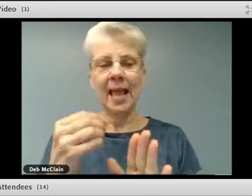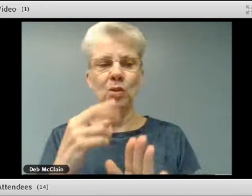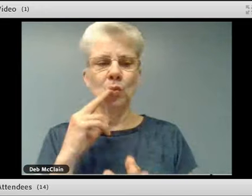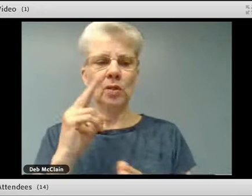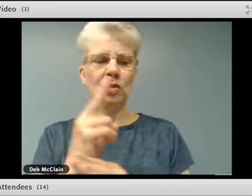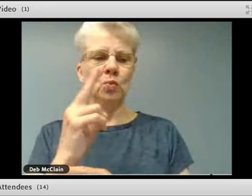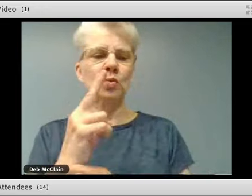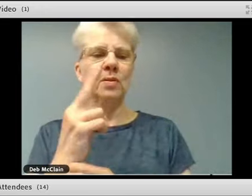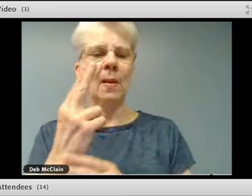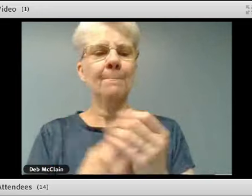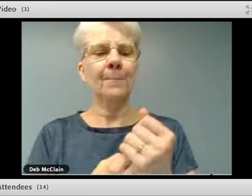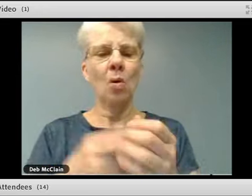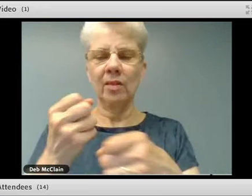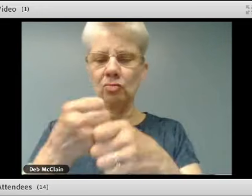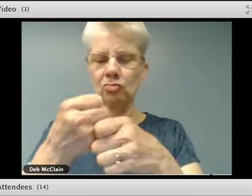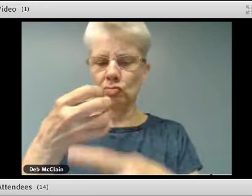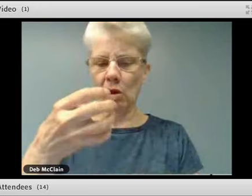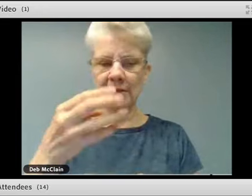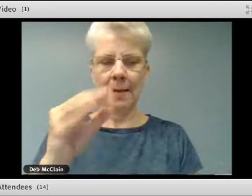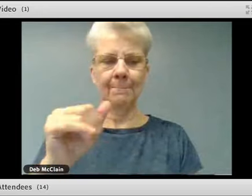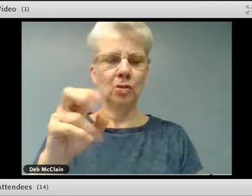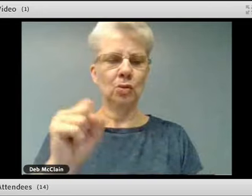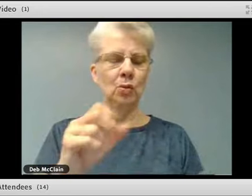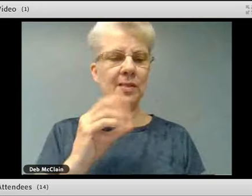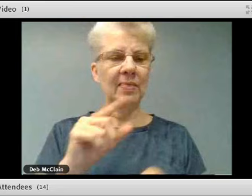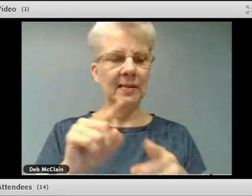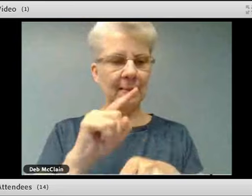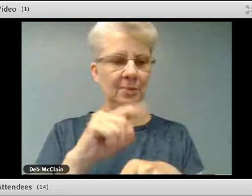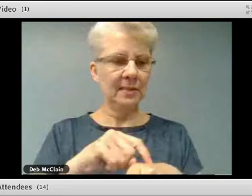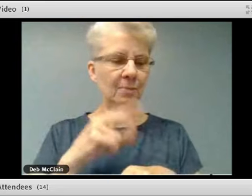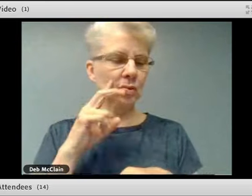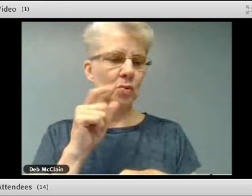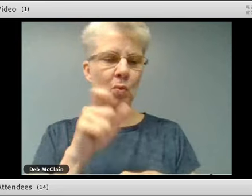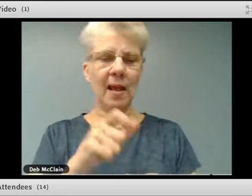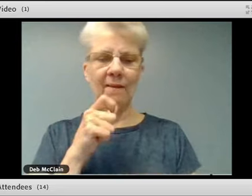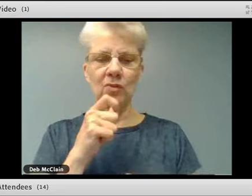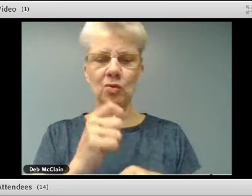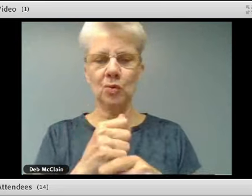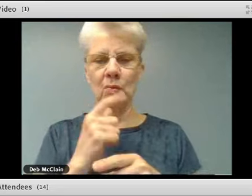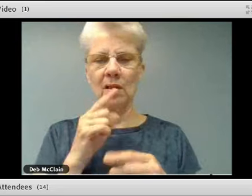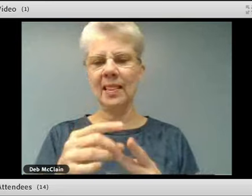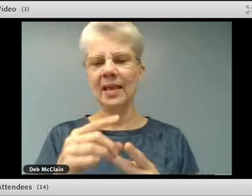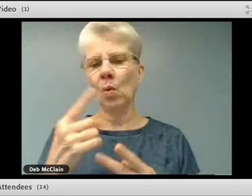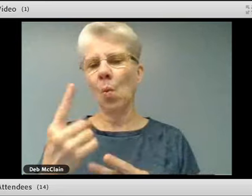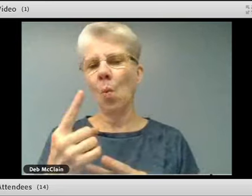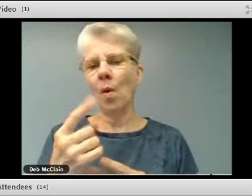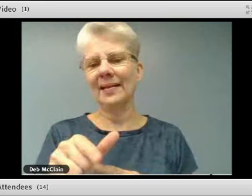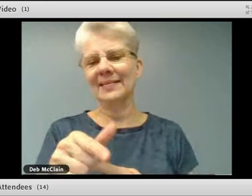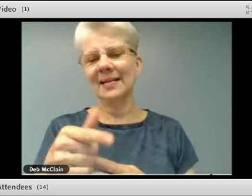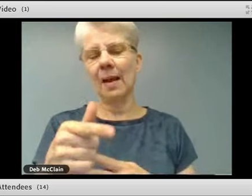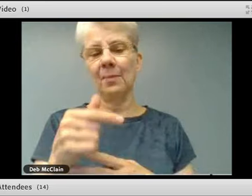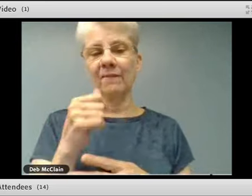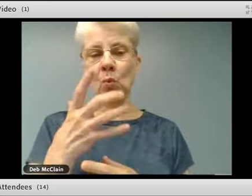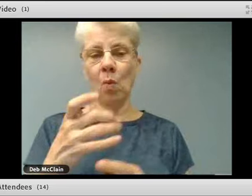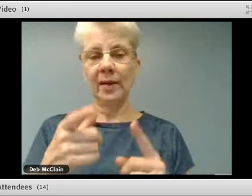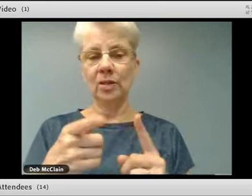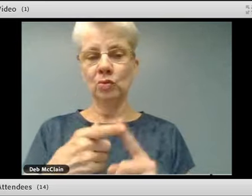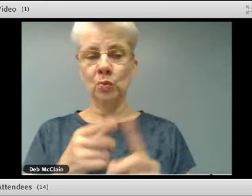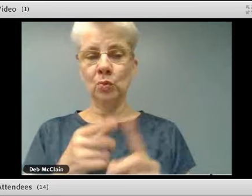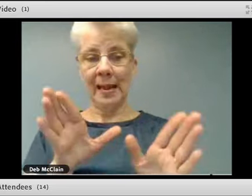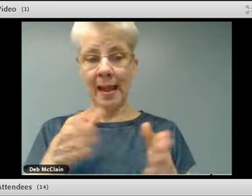menus at the same time, so you don't have to limit yourself to one drop-down menu at a time. So if you wanted to narrow your search down to